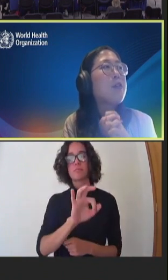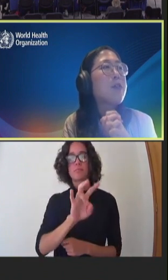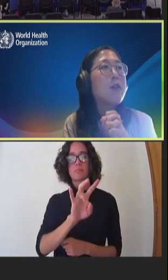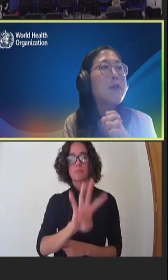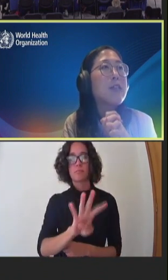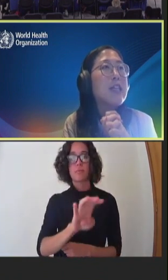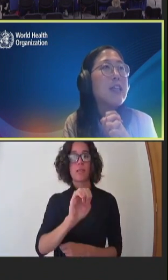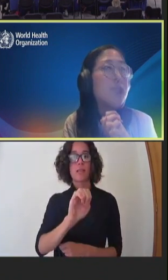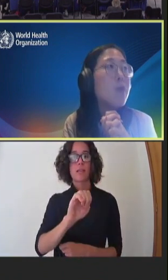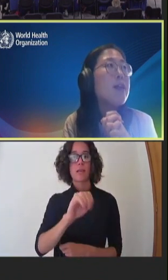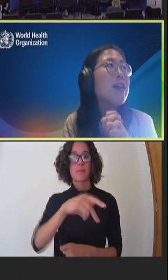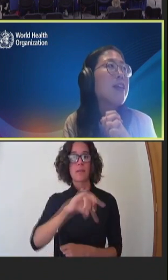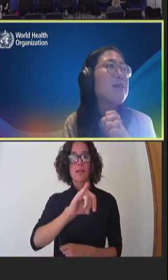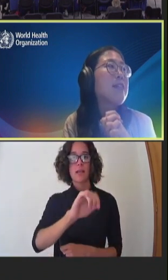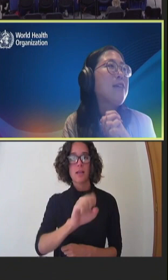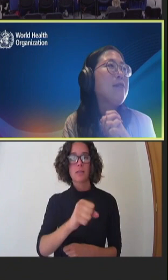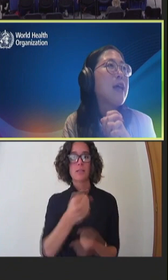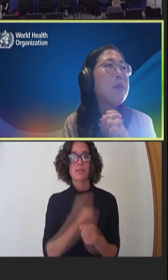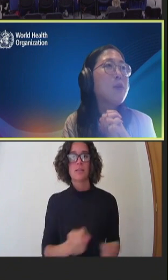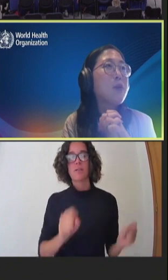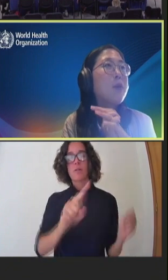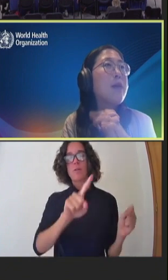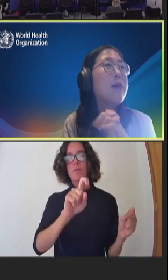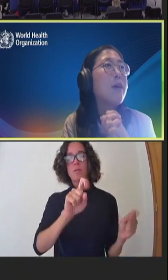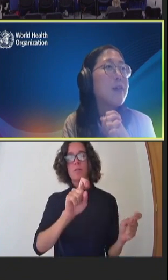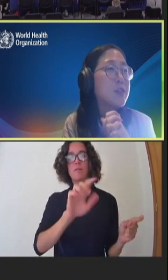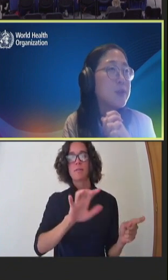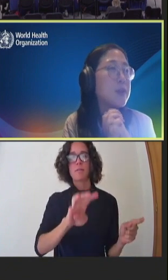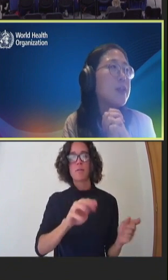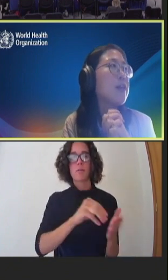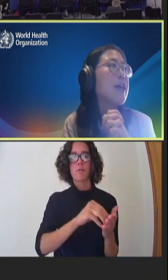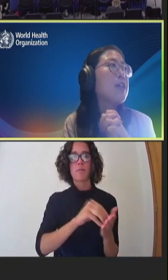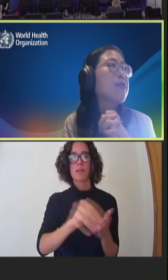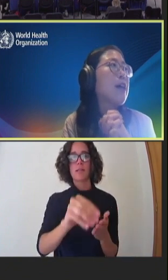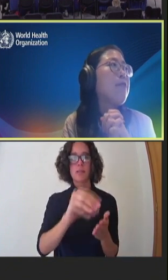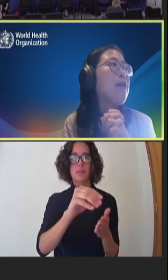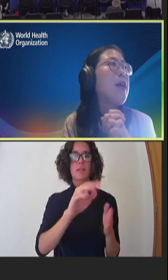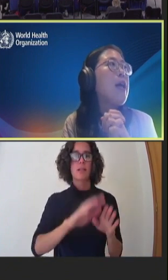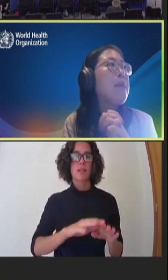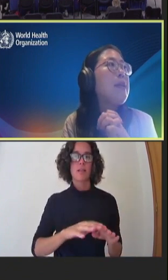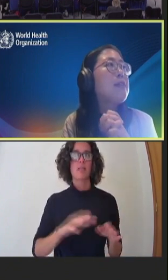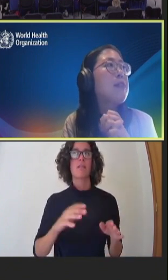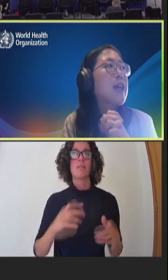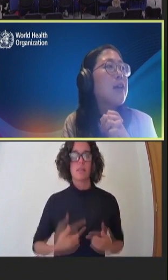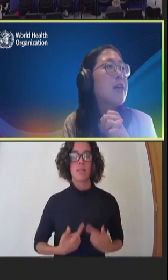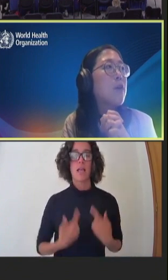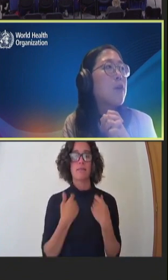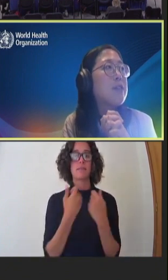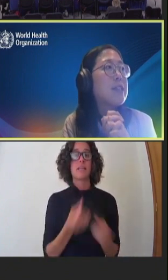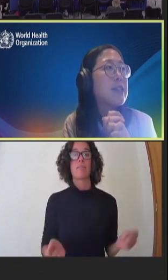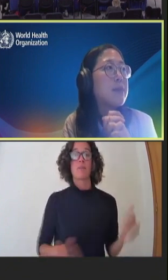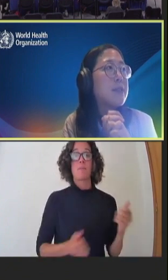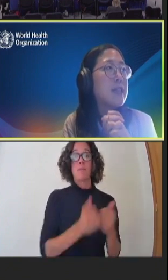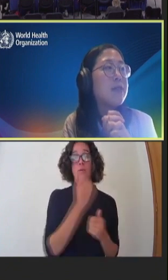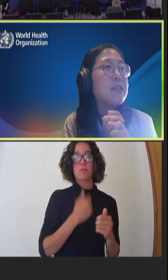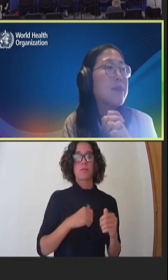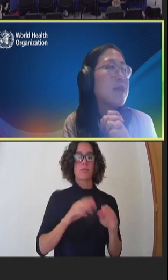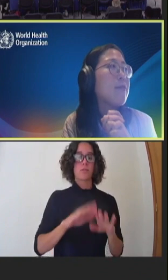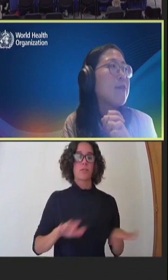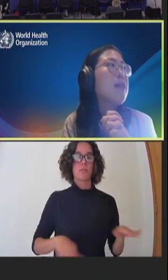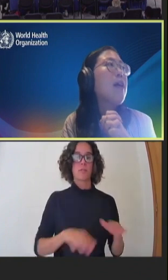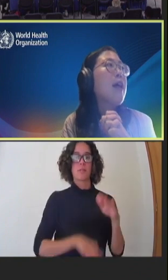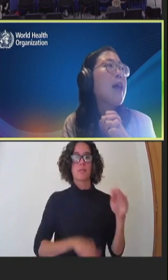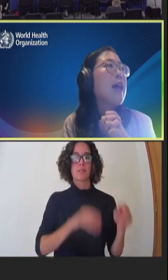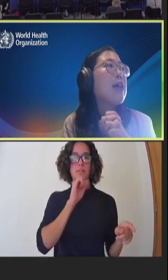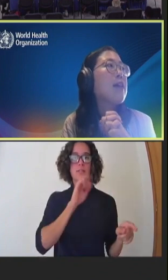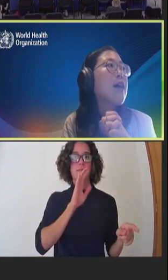over 154 million lives saved, and majority of them are children under age 5. Measles accounting for 60% of this